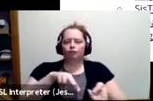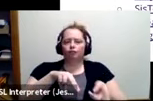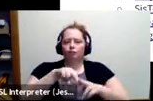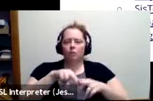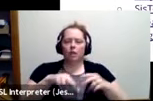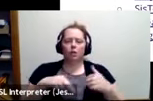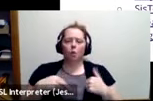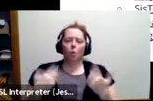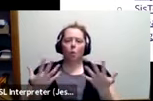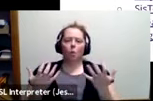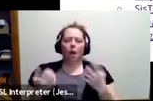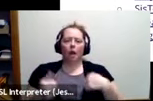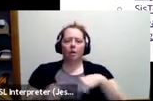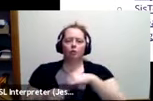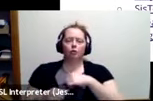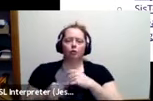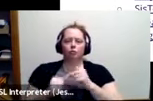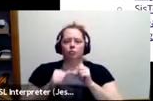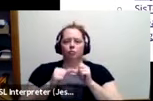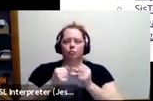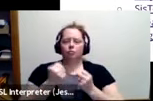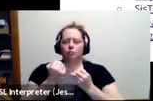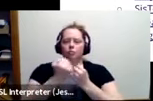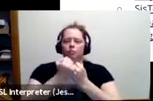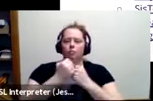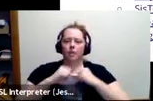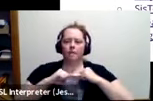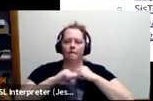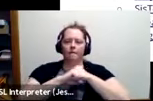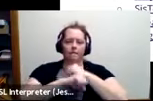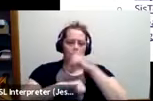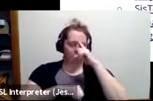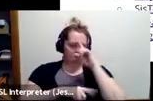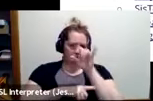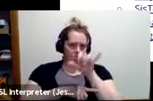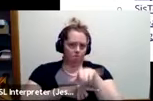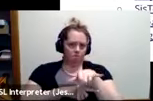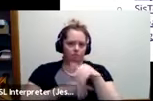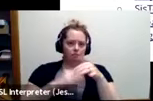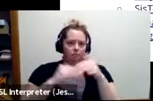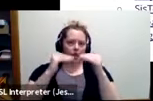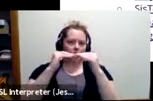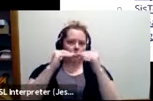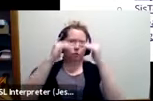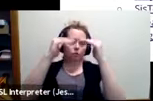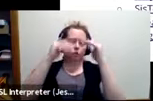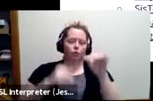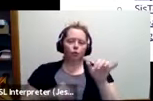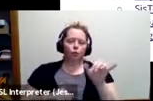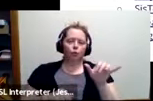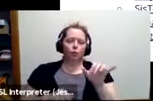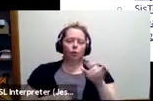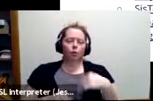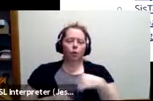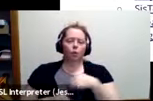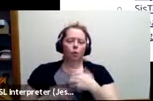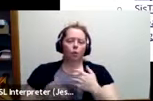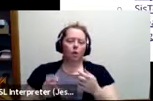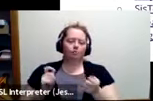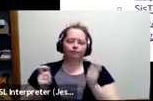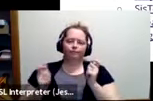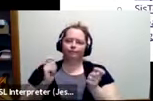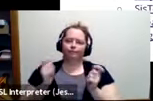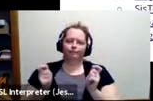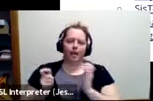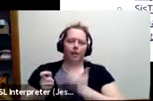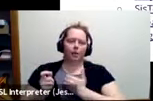sure that our communities are advocated for on those levels as well. Organizations working to change this narrative of Garden